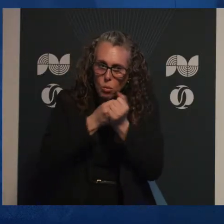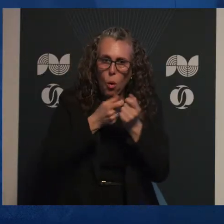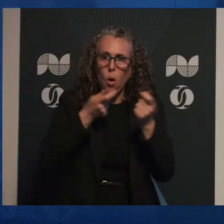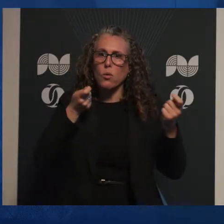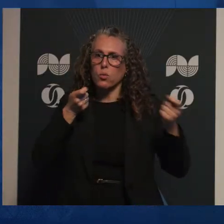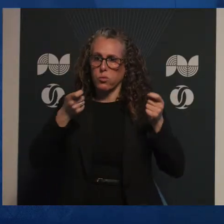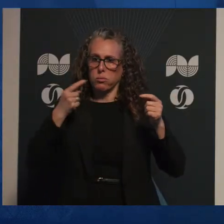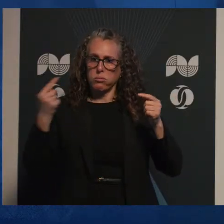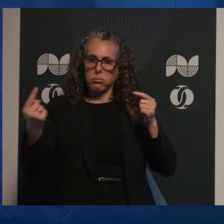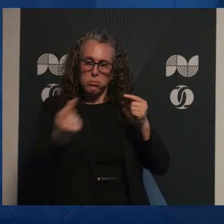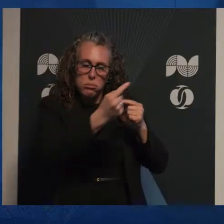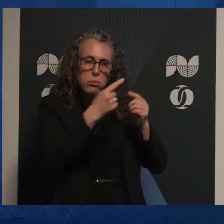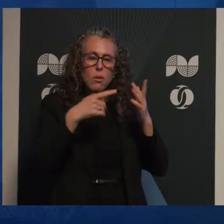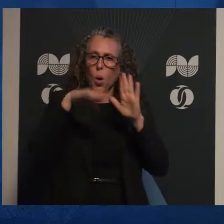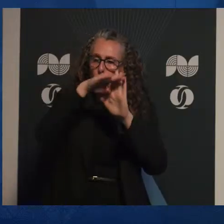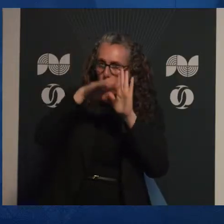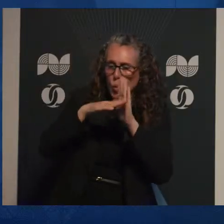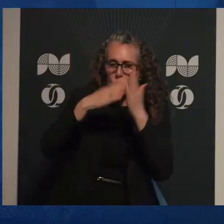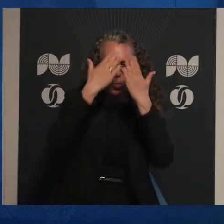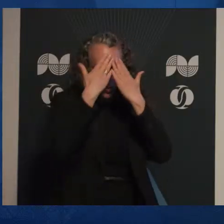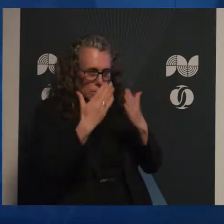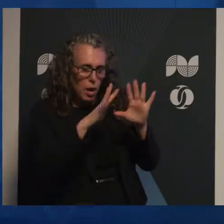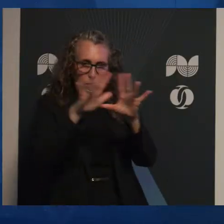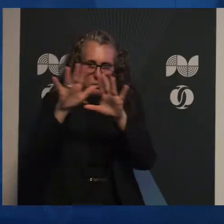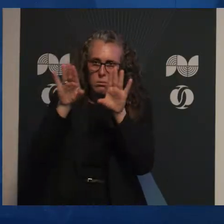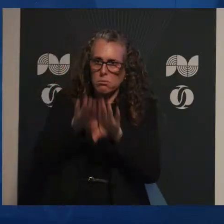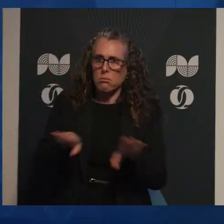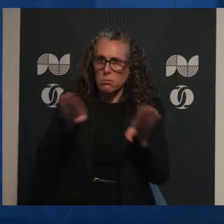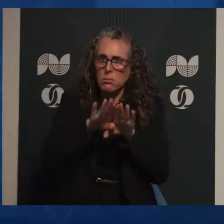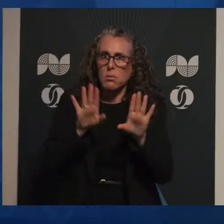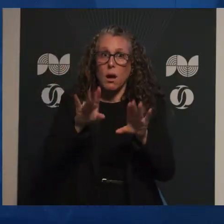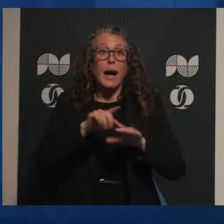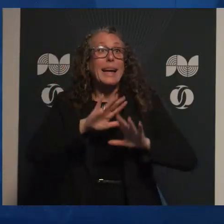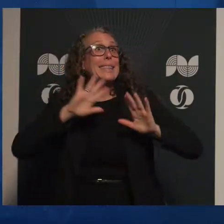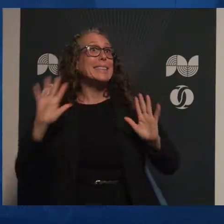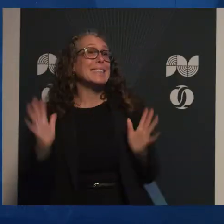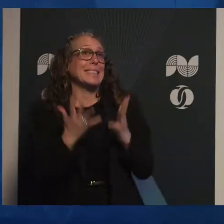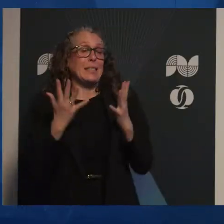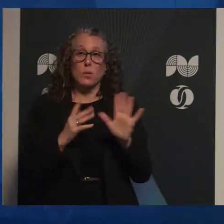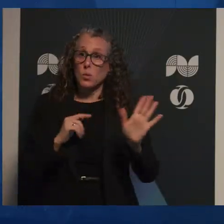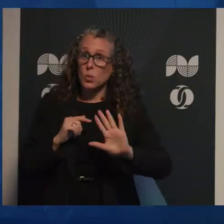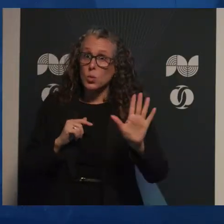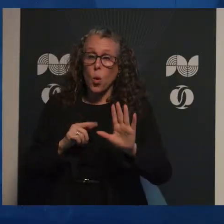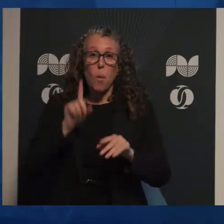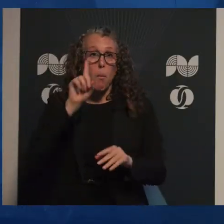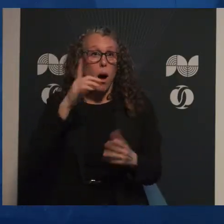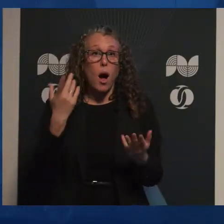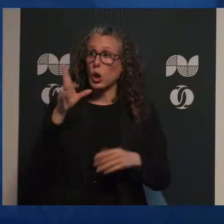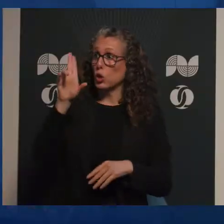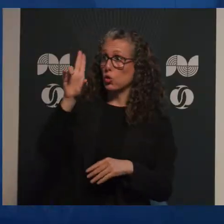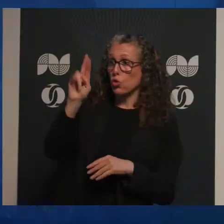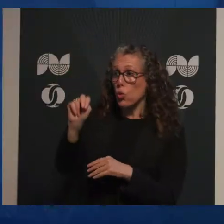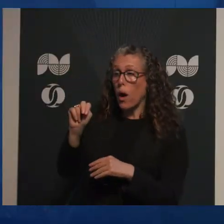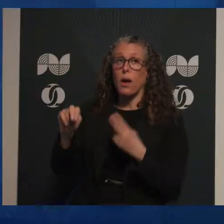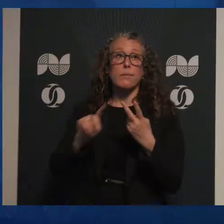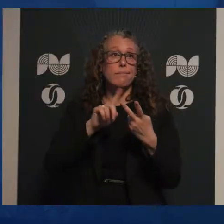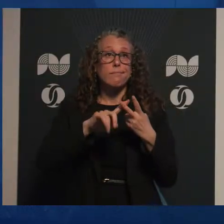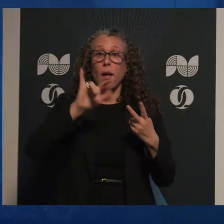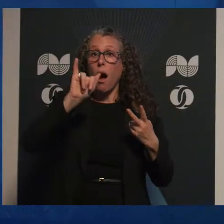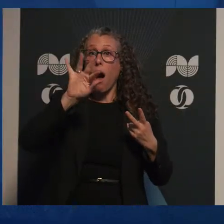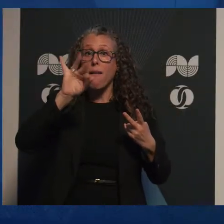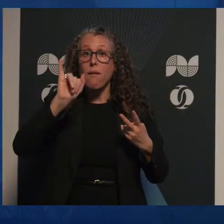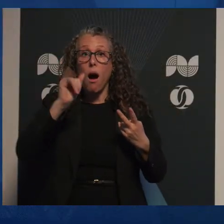rules-based international order. It's not easy, but this is a moment where bodies like the UN, IFIs,